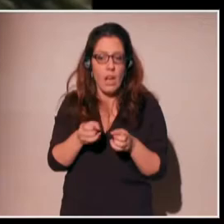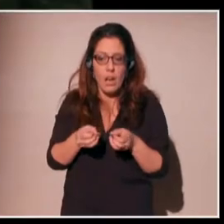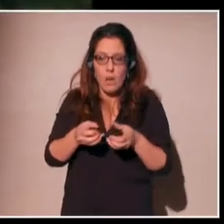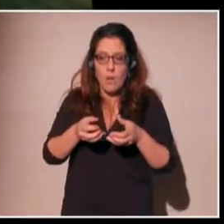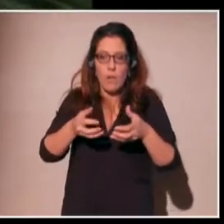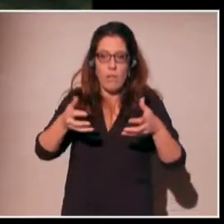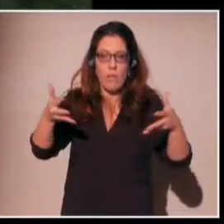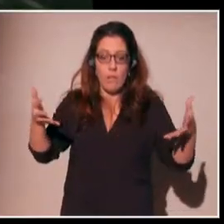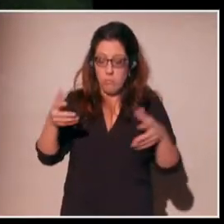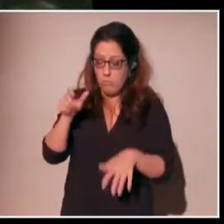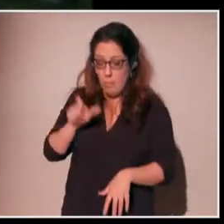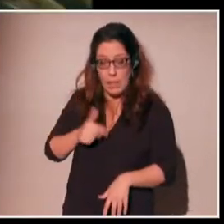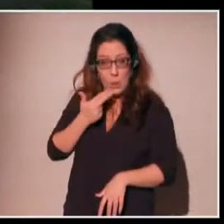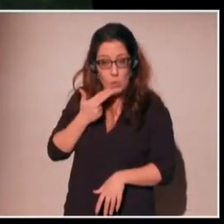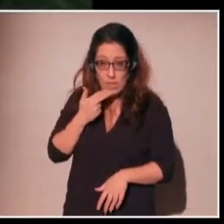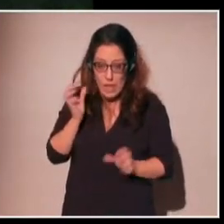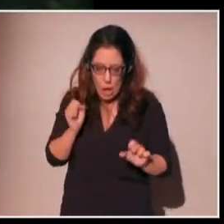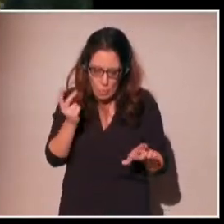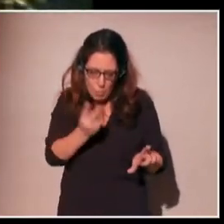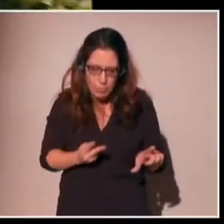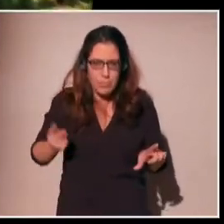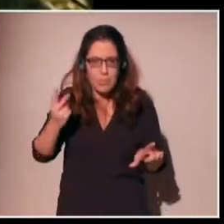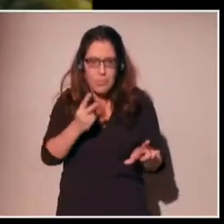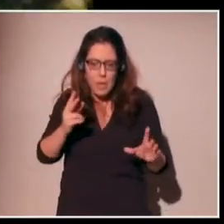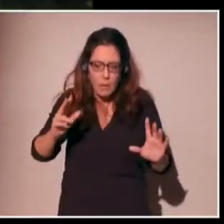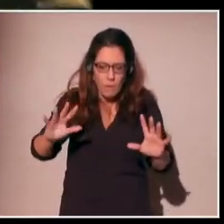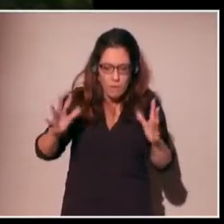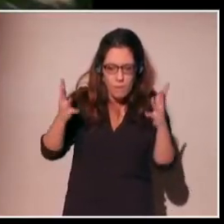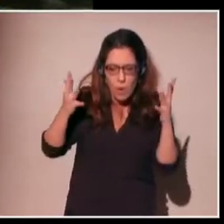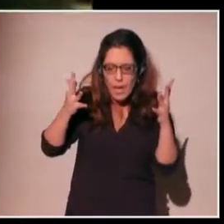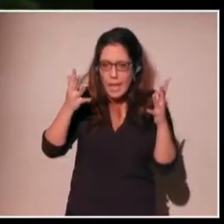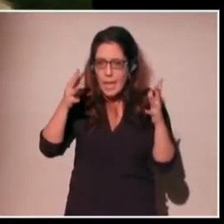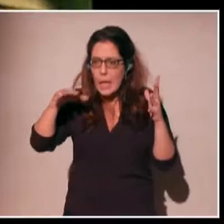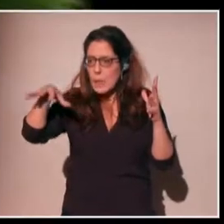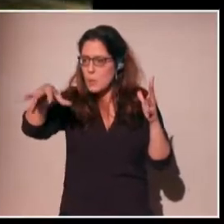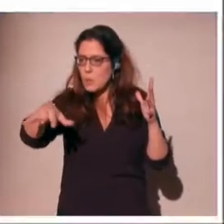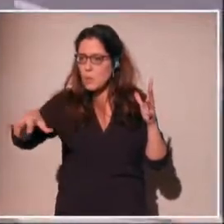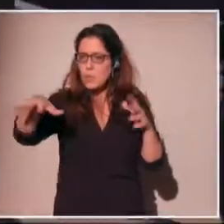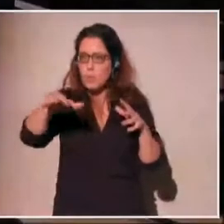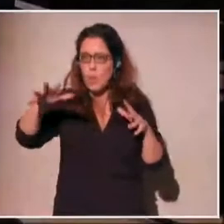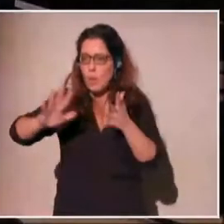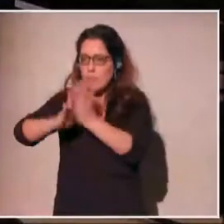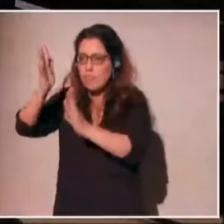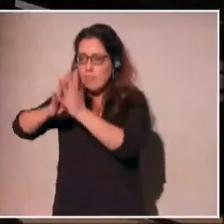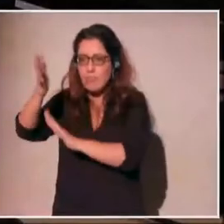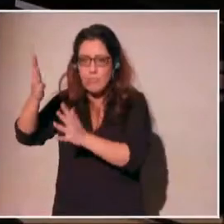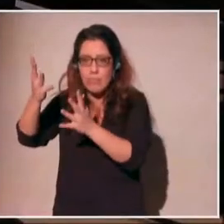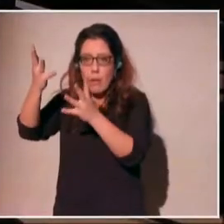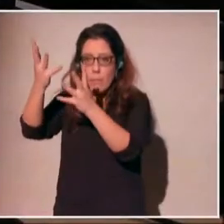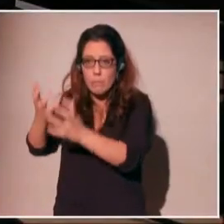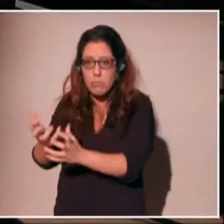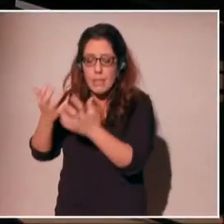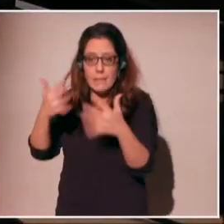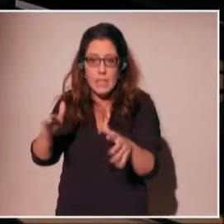an area destroyed by fires, and you can see how this area will look in 10 years, for instance. Another